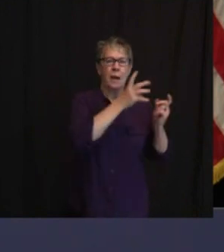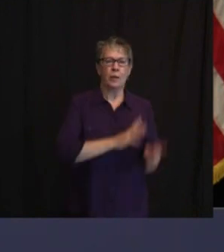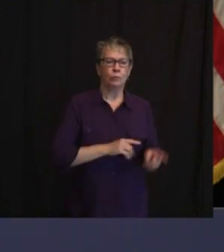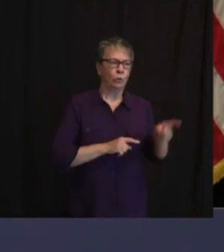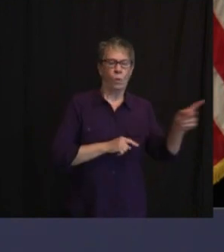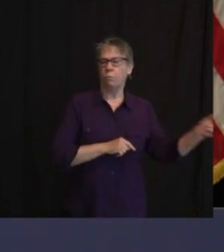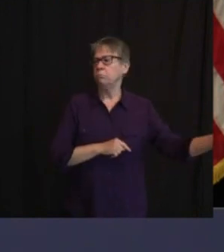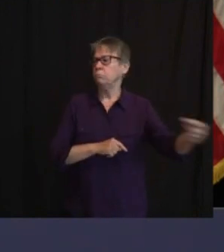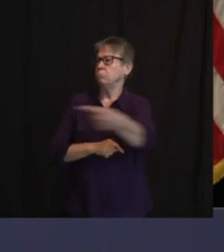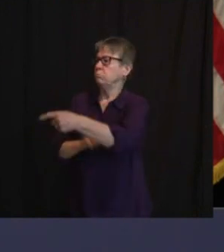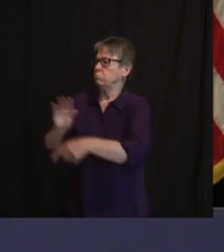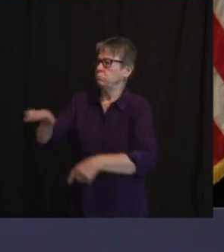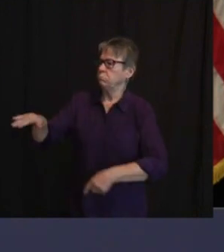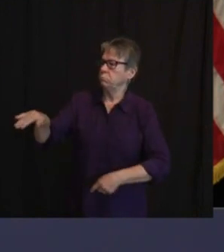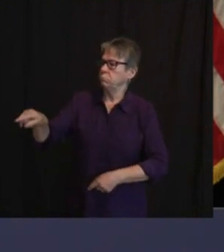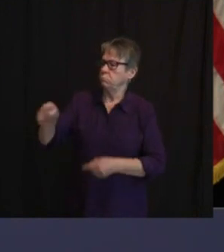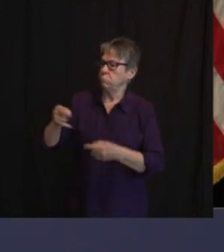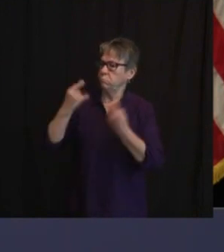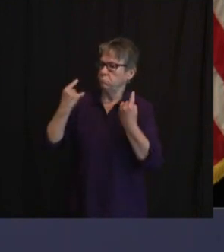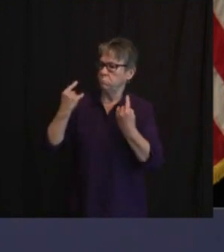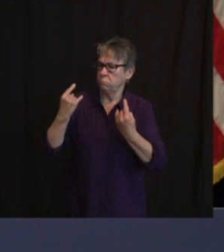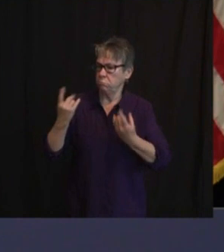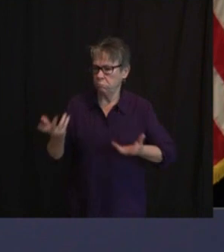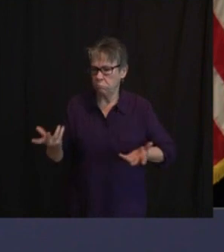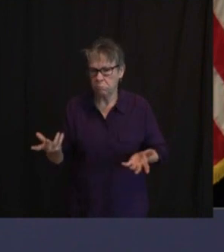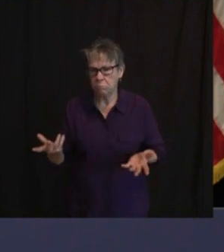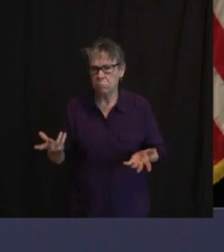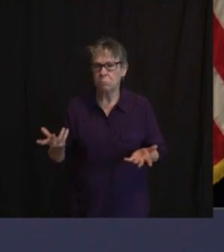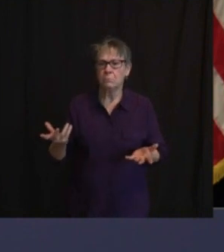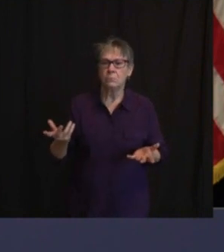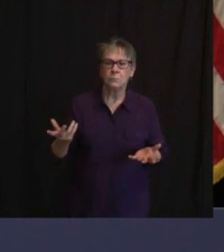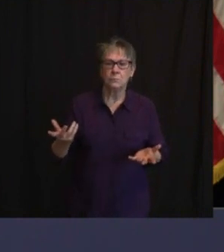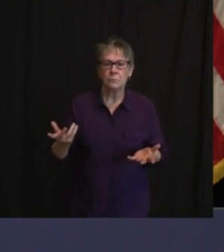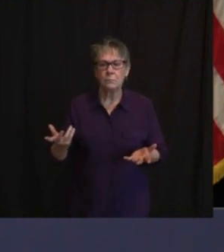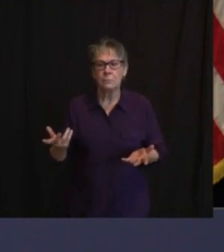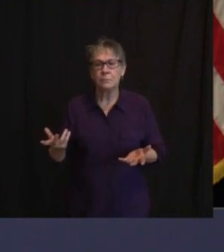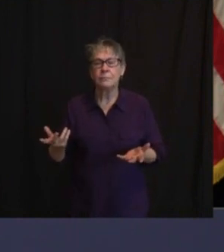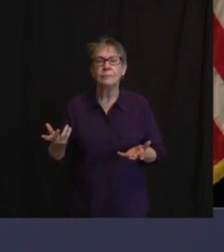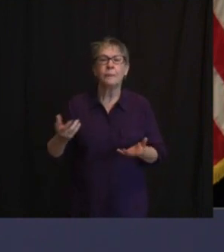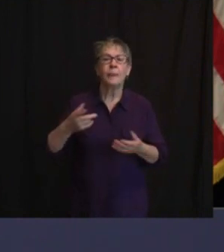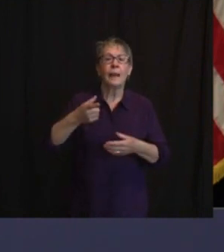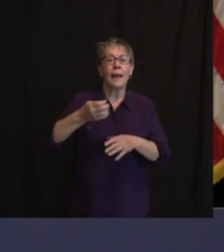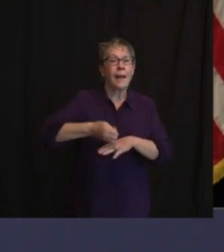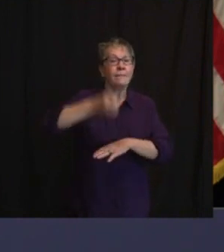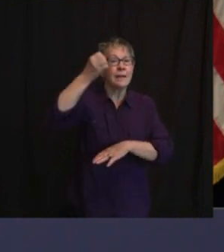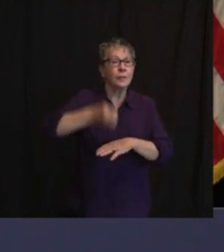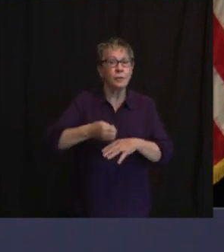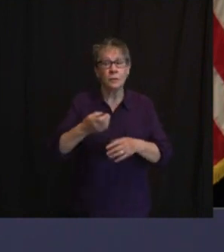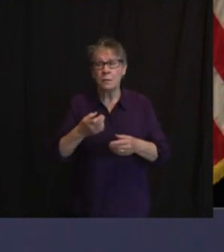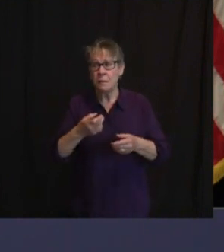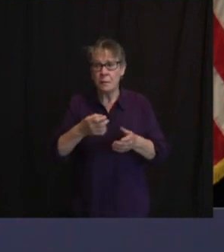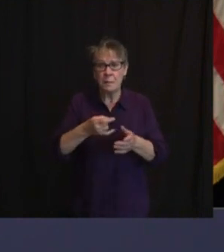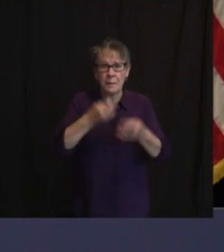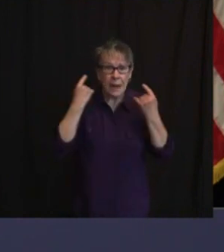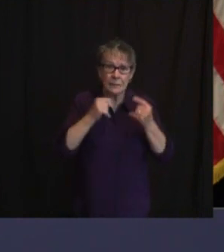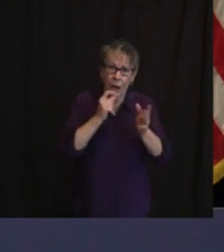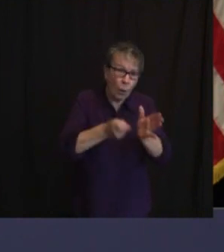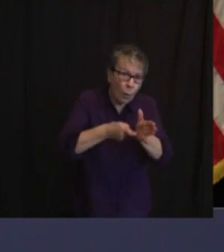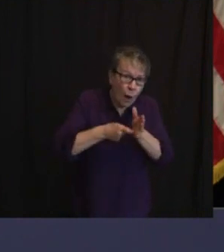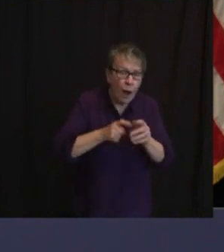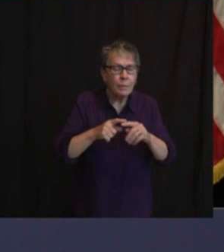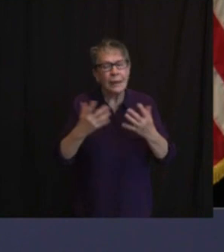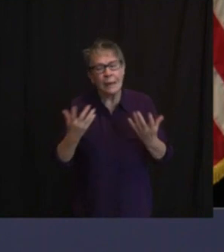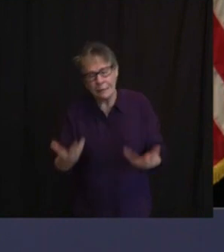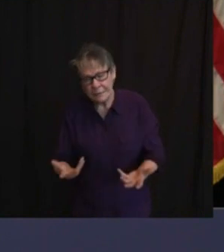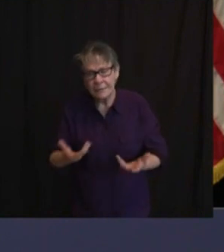it. I'm of the category that I think we should be stronger on that, but there are also there's massive compliance challenges